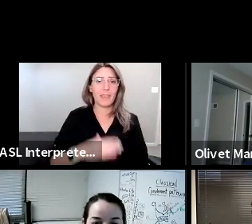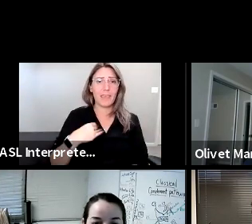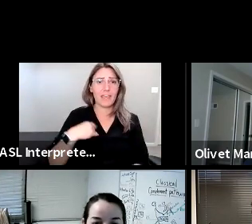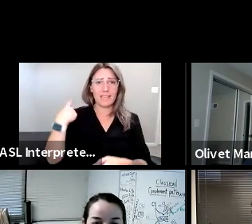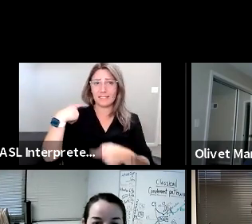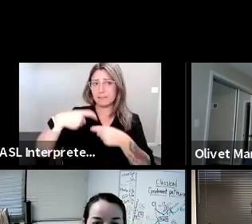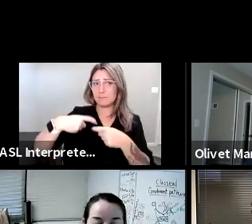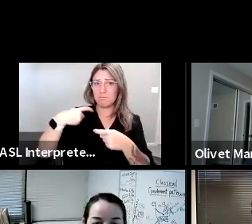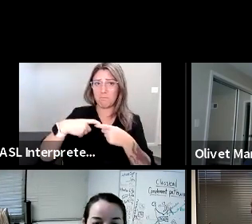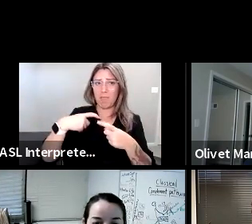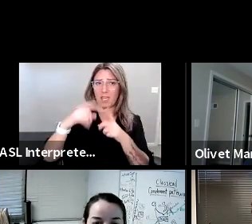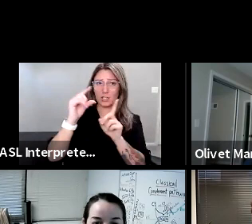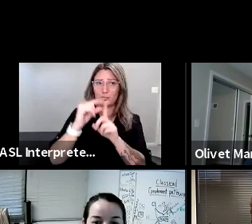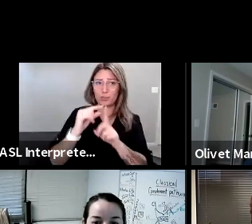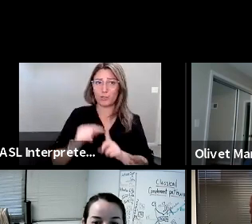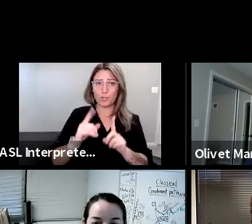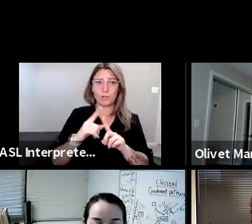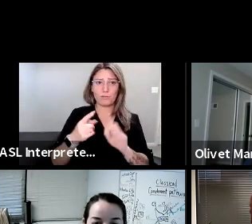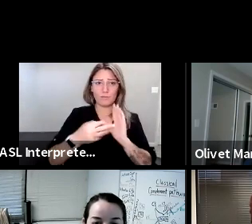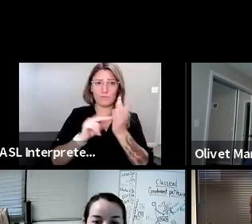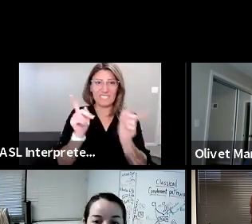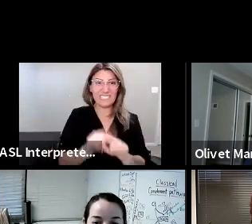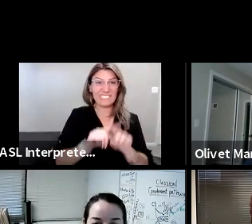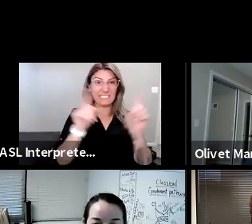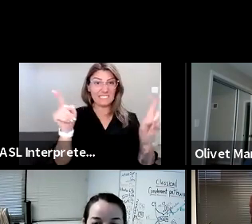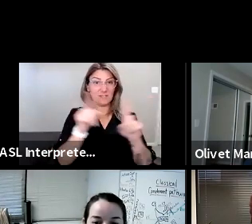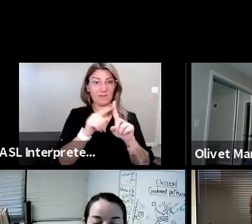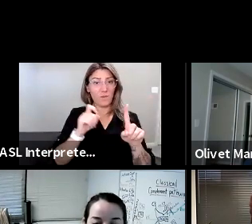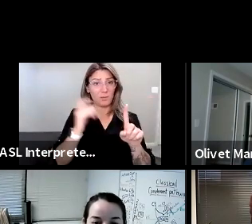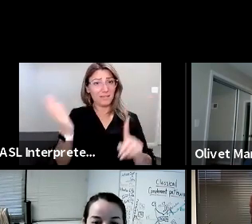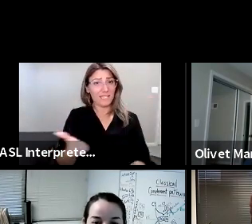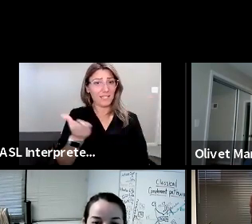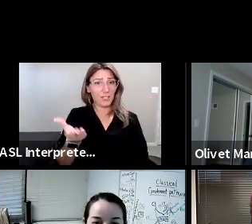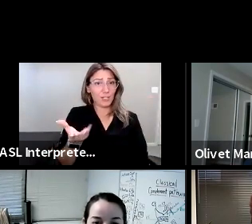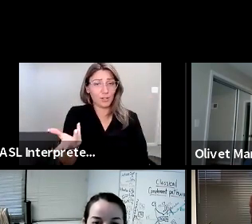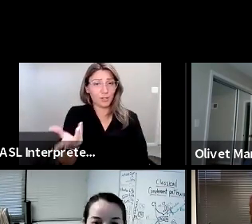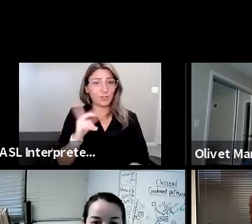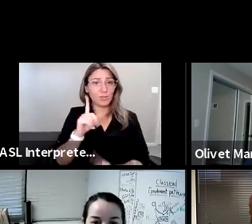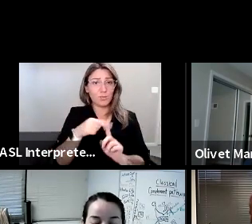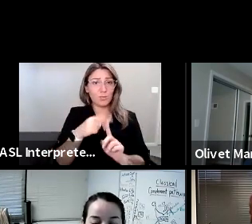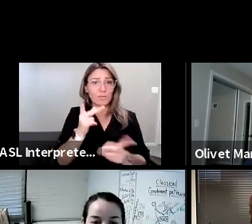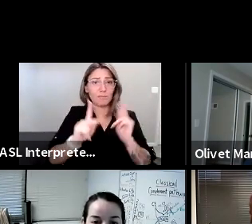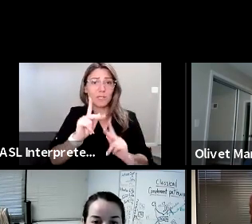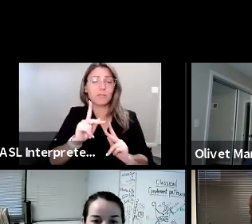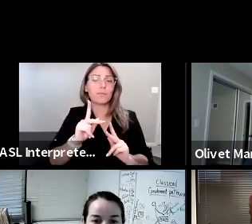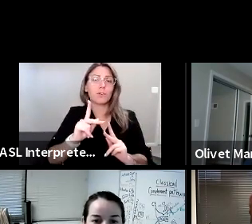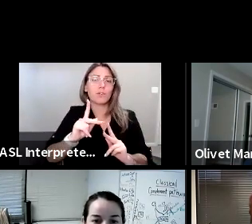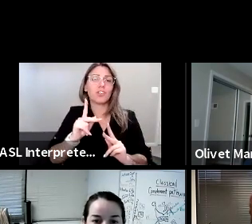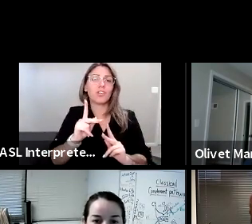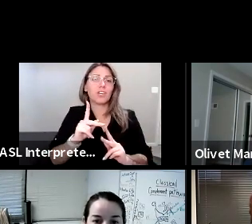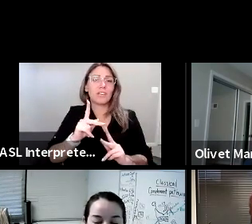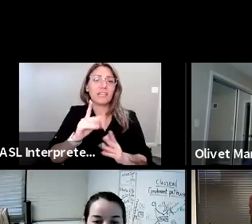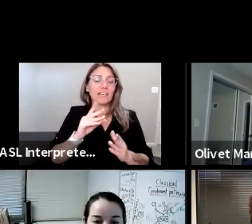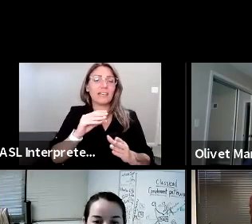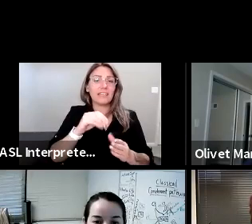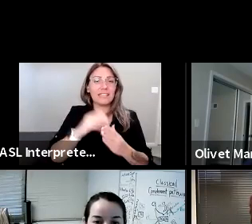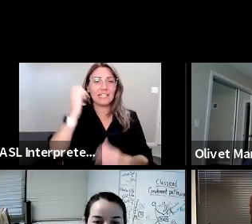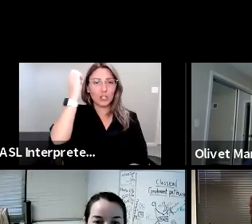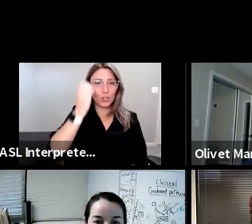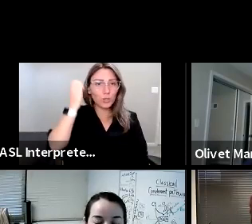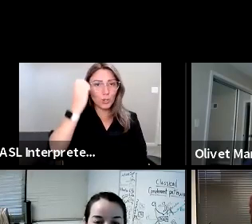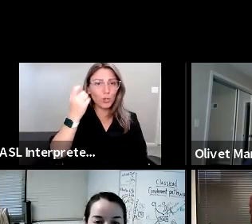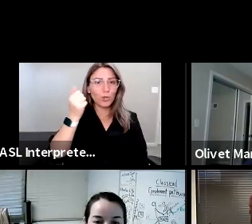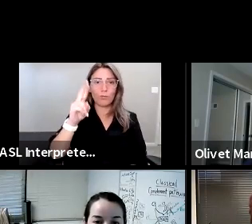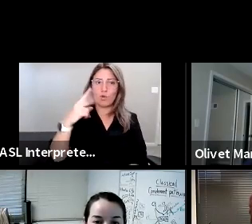mean totally something different than what they mean here. So when people refer within Europe to people from Spain